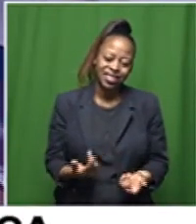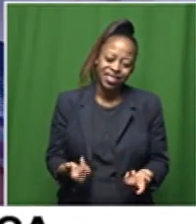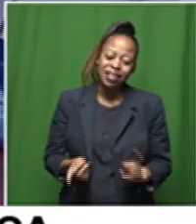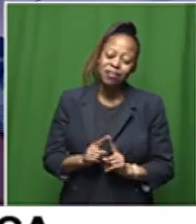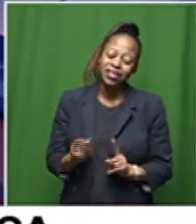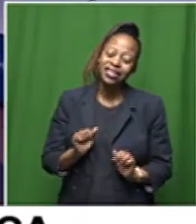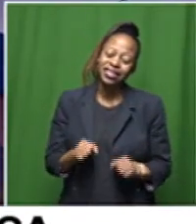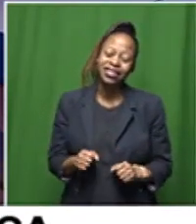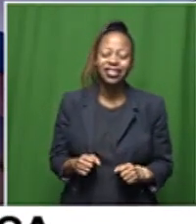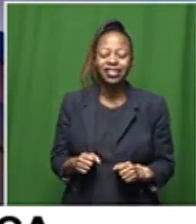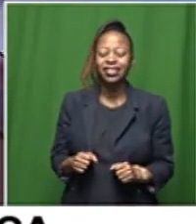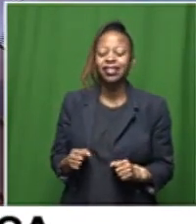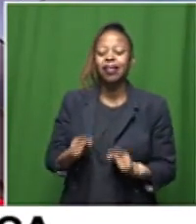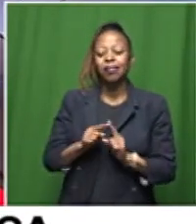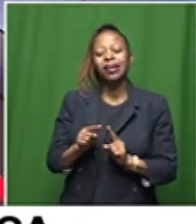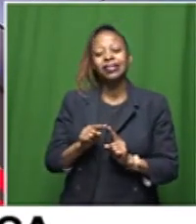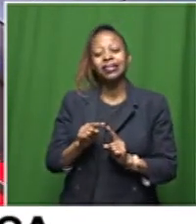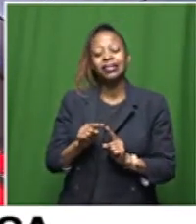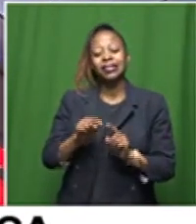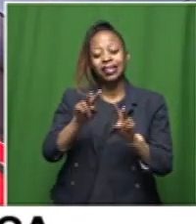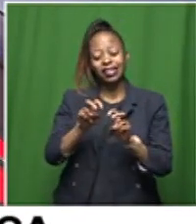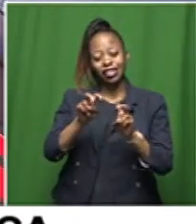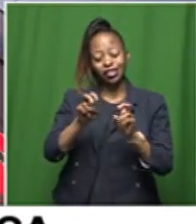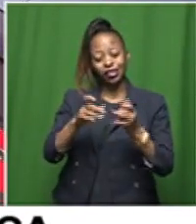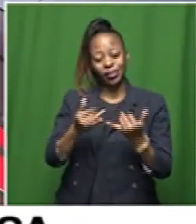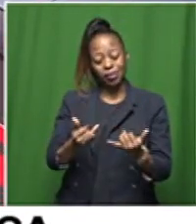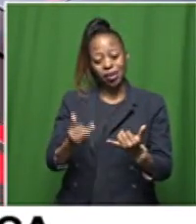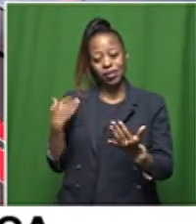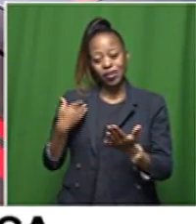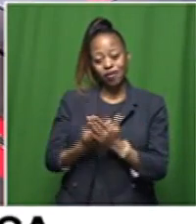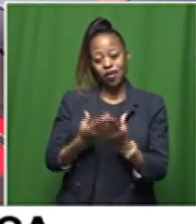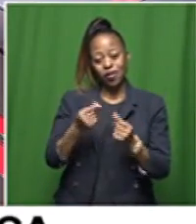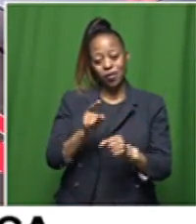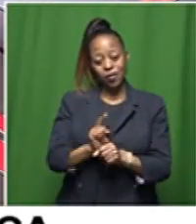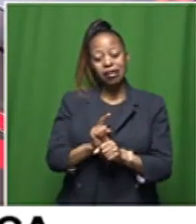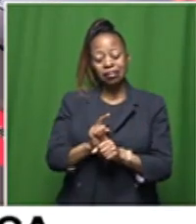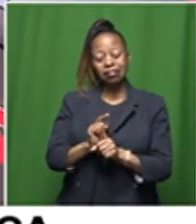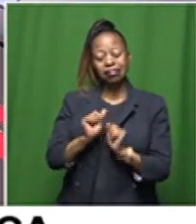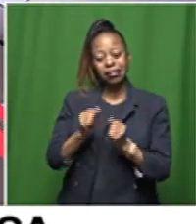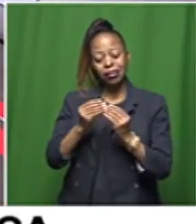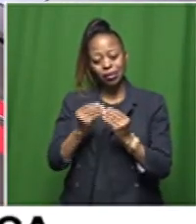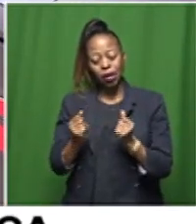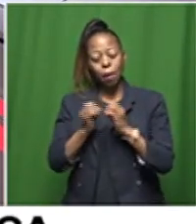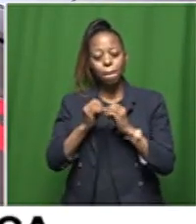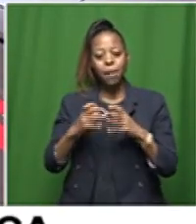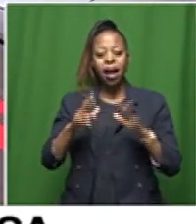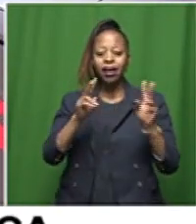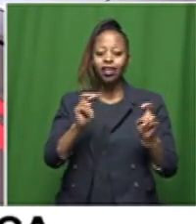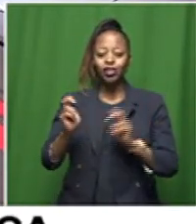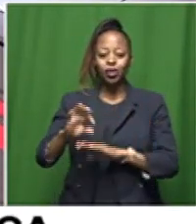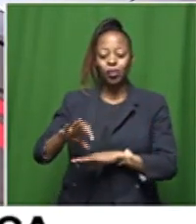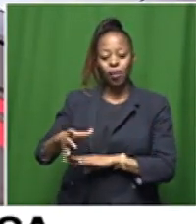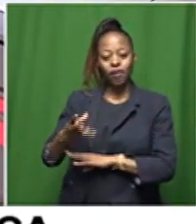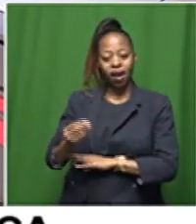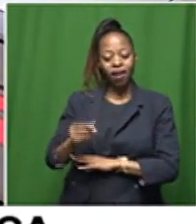I think, you know, looking at what we're talking about today and what you've done over the past while has really addressed the big issues that the province does have